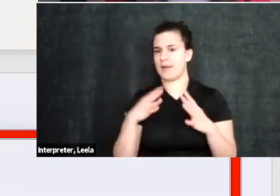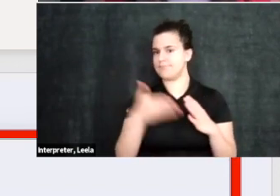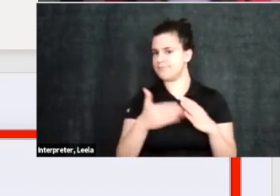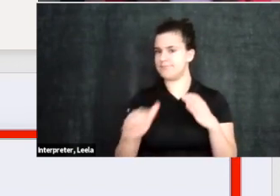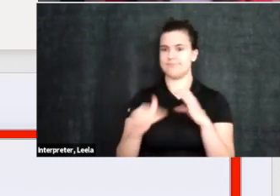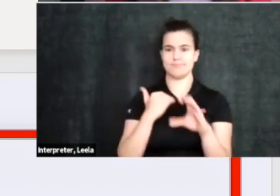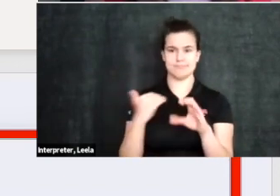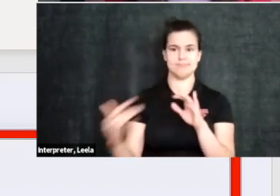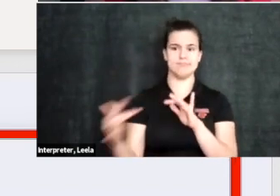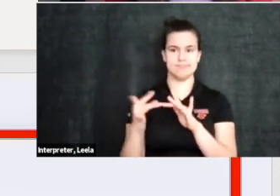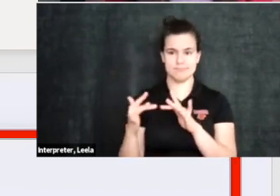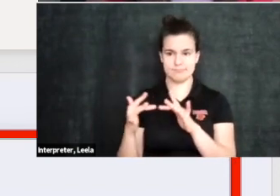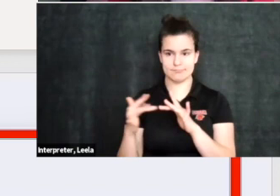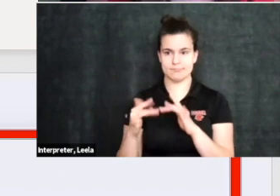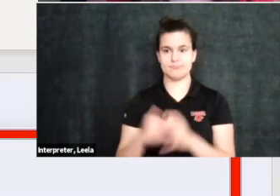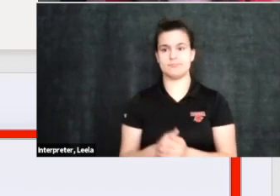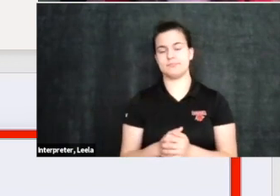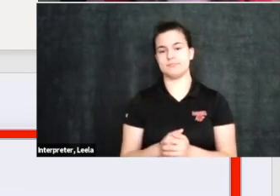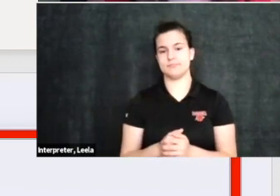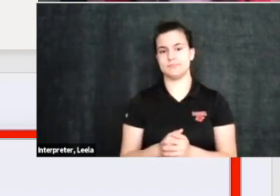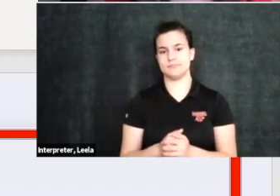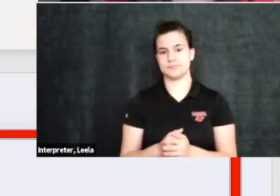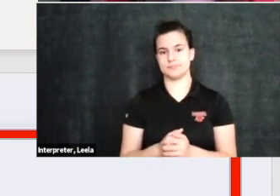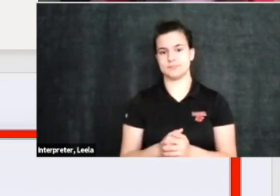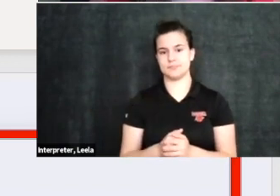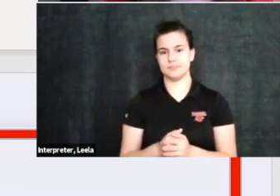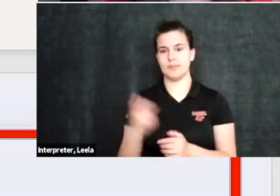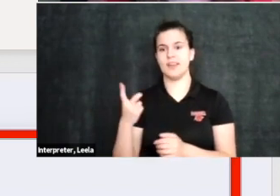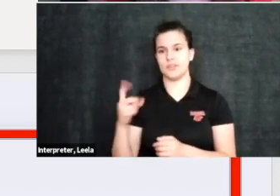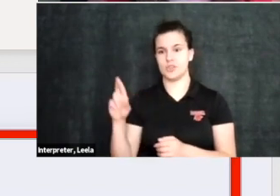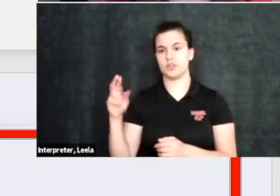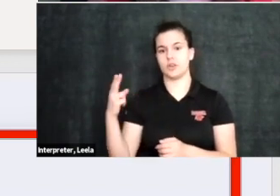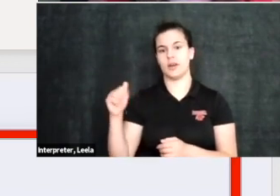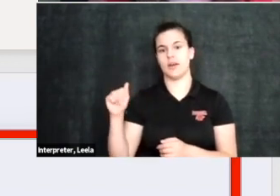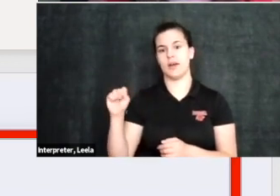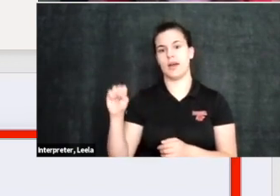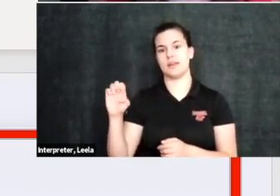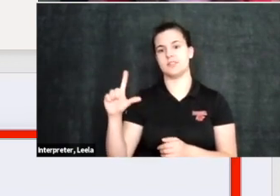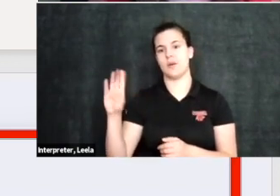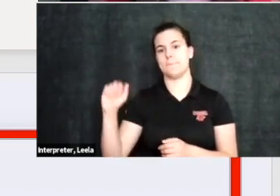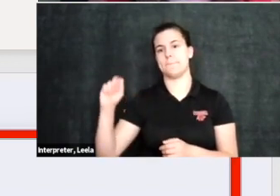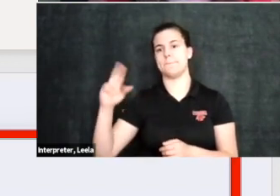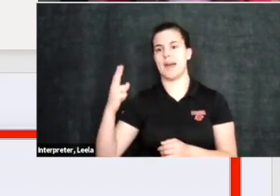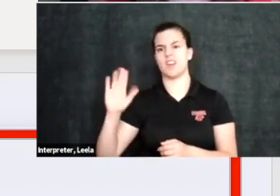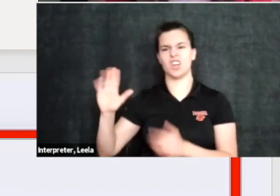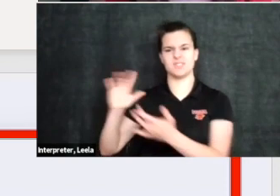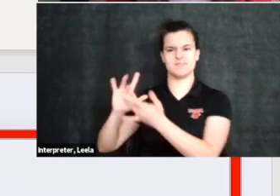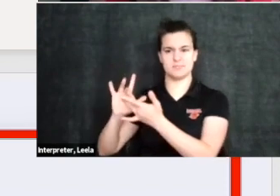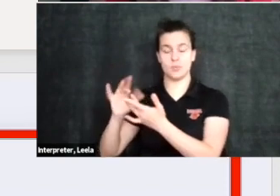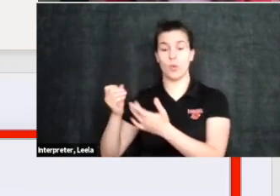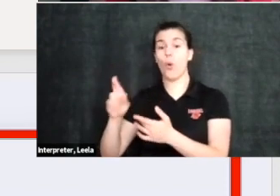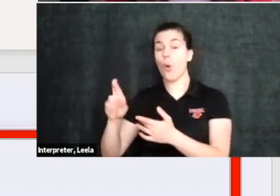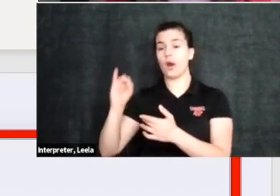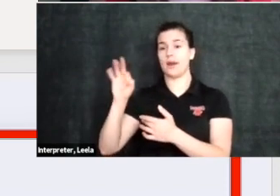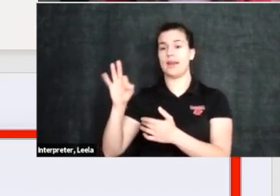get involved, that is the contact for me and also Dr. Haselbach. And if you have, again, any just general admissions questions, you